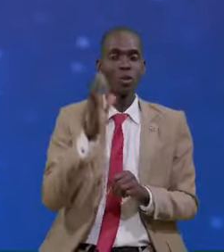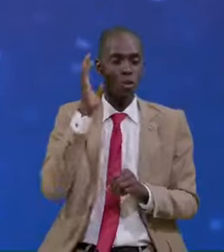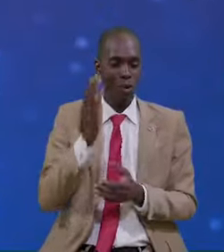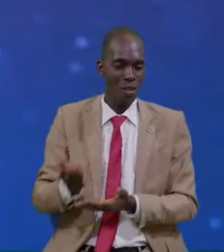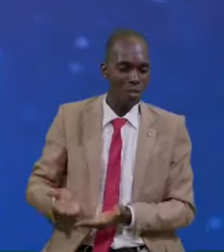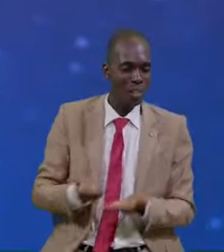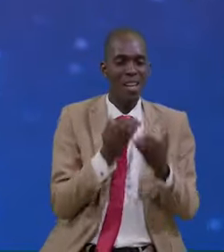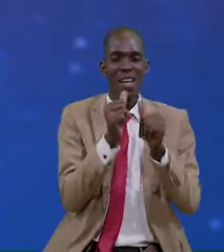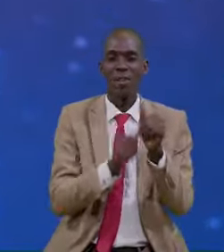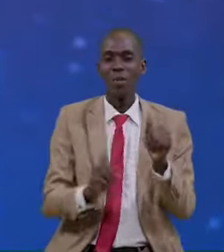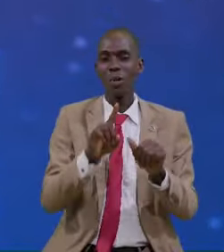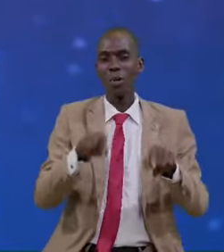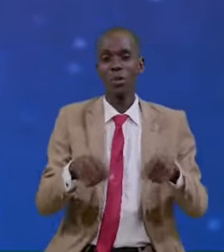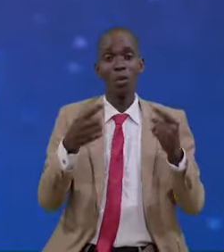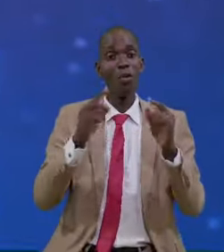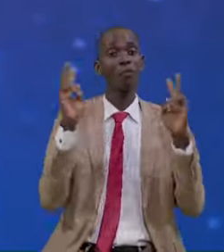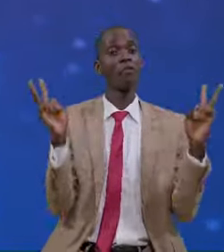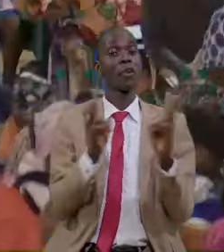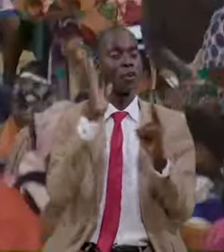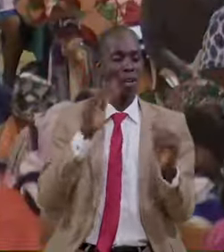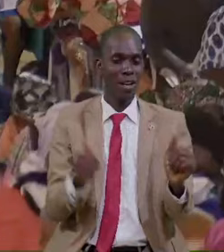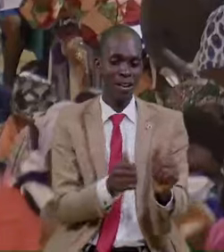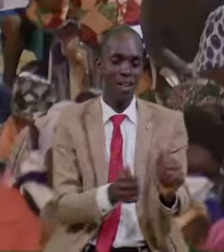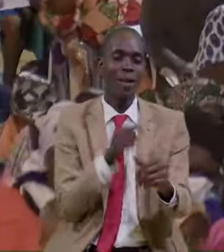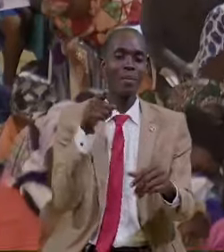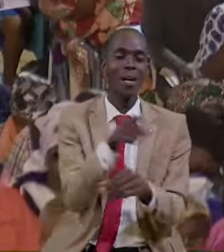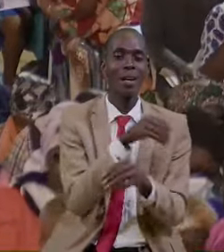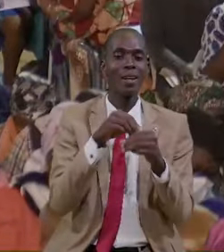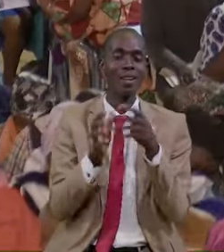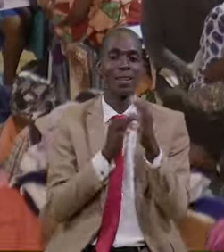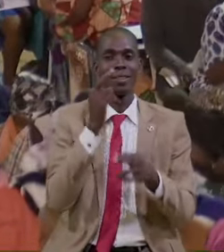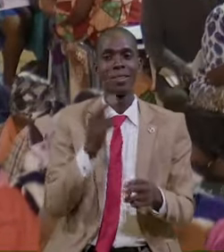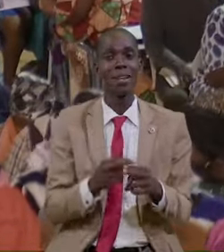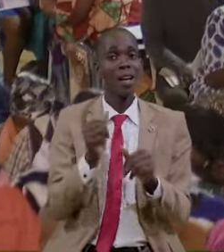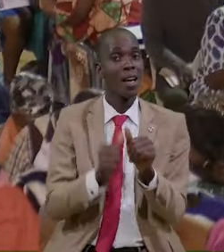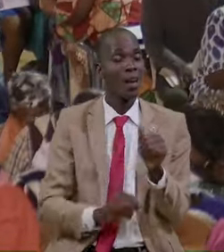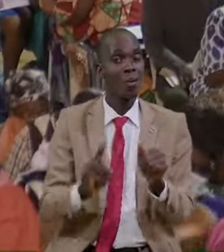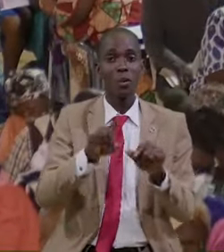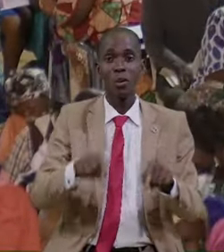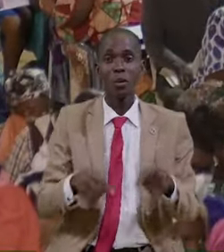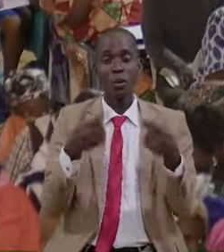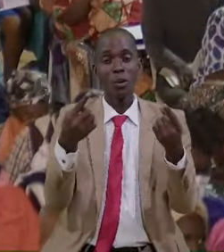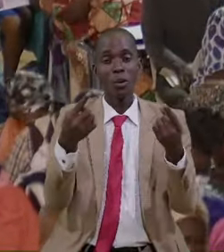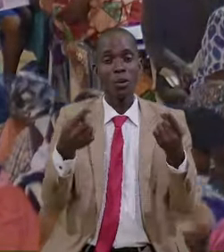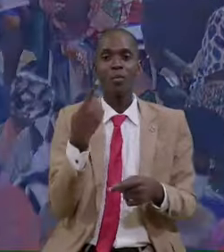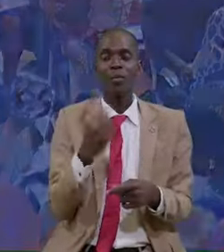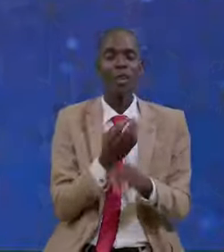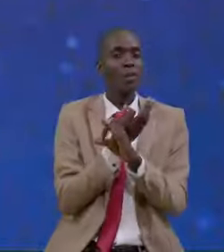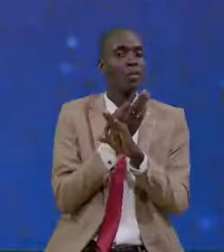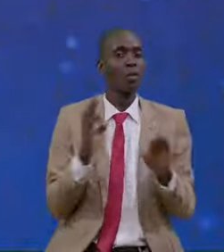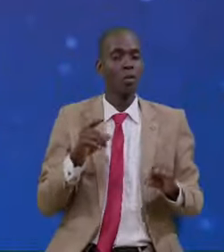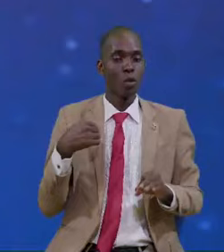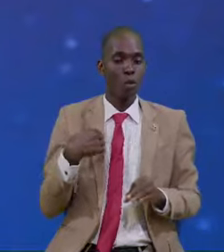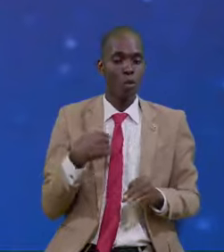Anywhere you go, victory will be following after you. Everywhere you go, the freedom we have,